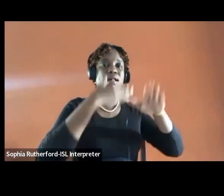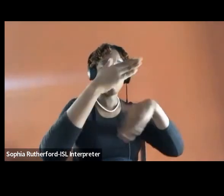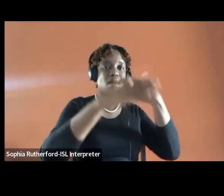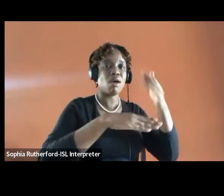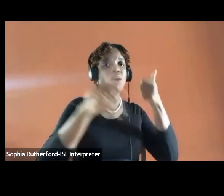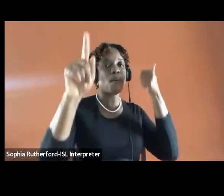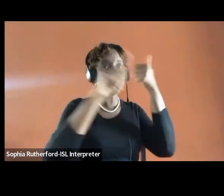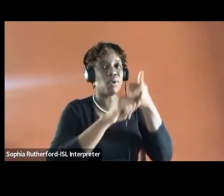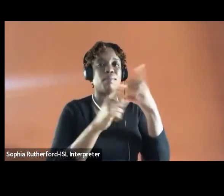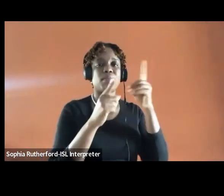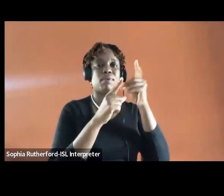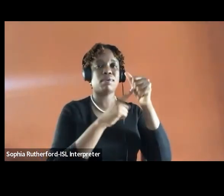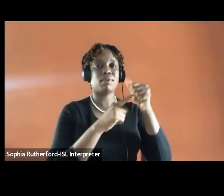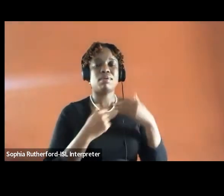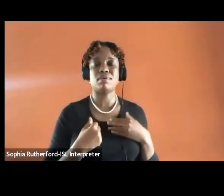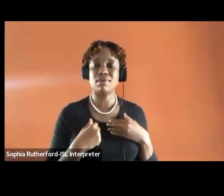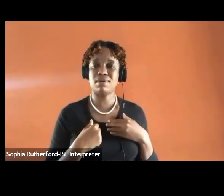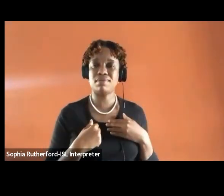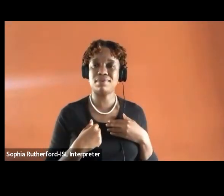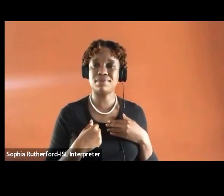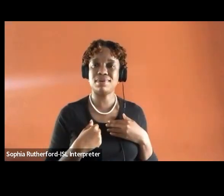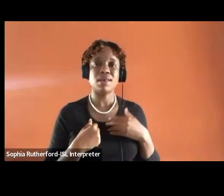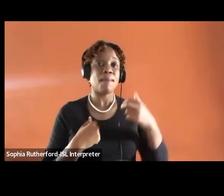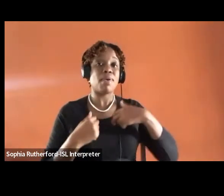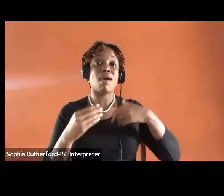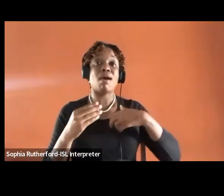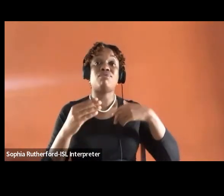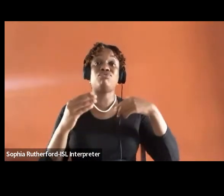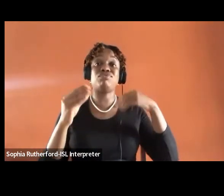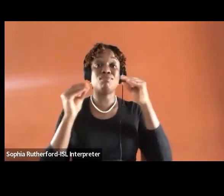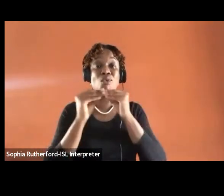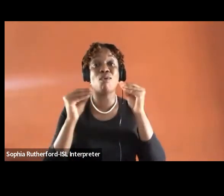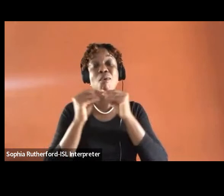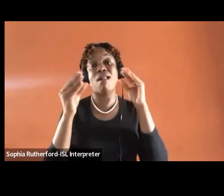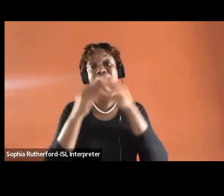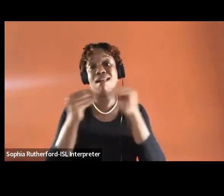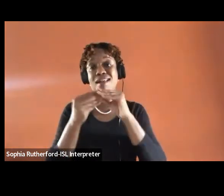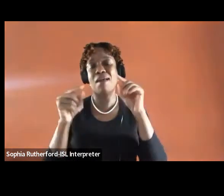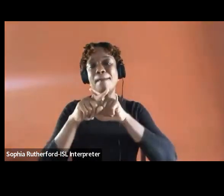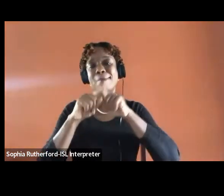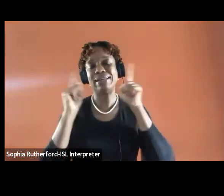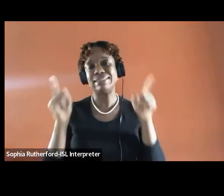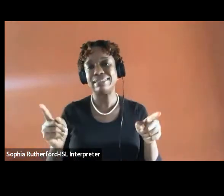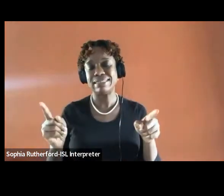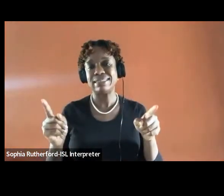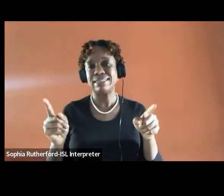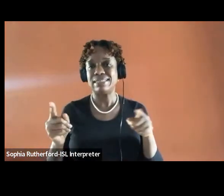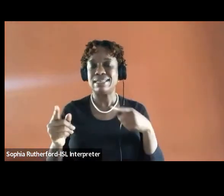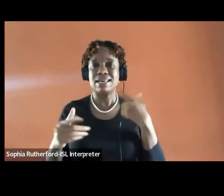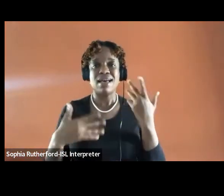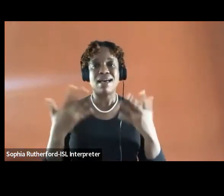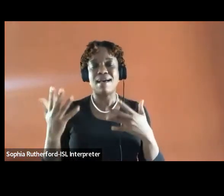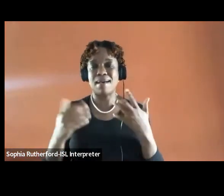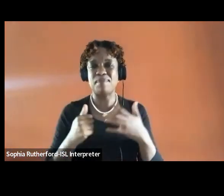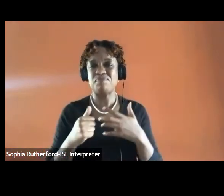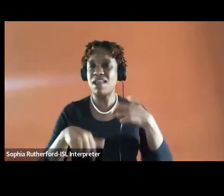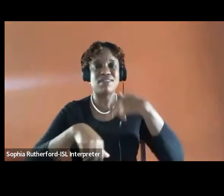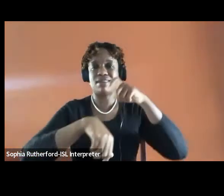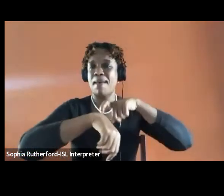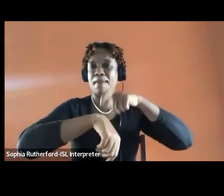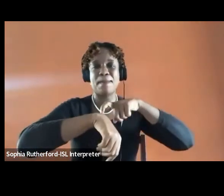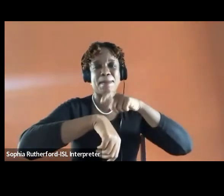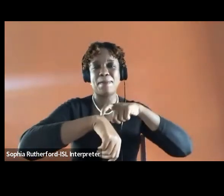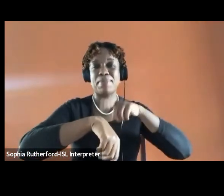There's a lot more, but this is not the time. We are out of time, but those two things are very pertinent. So thank you very